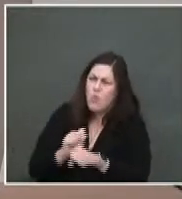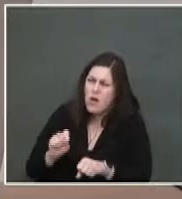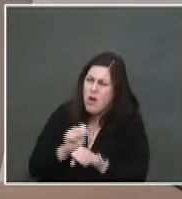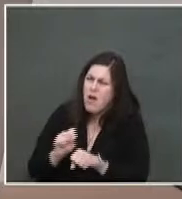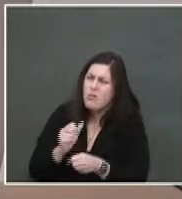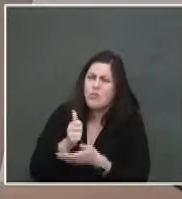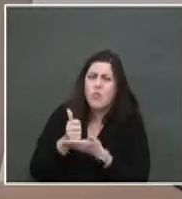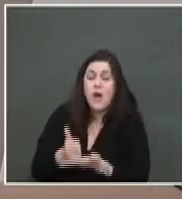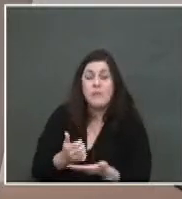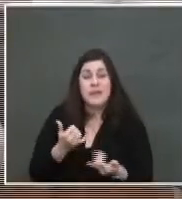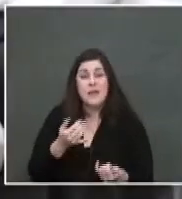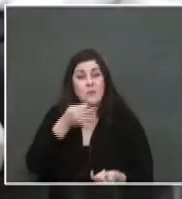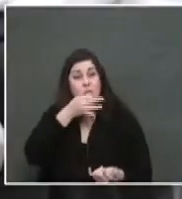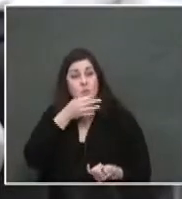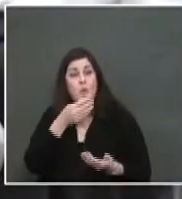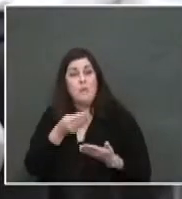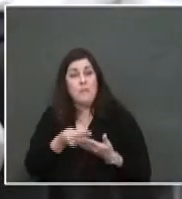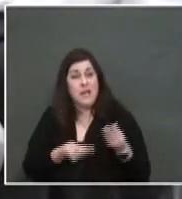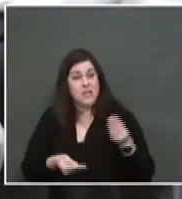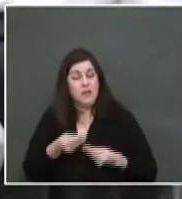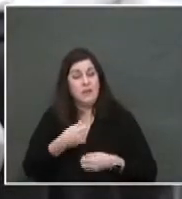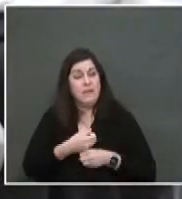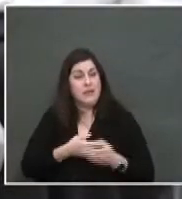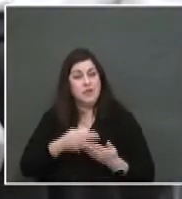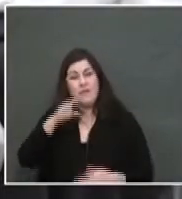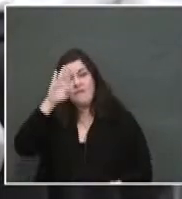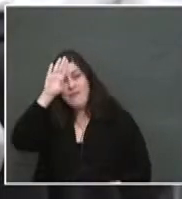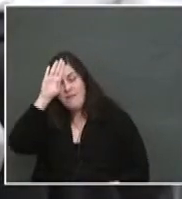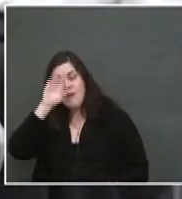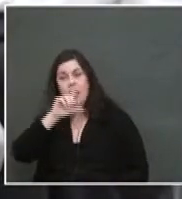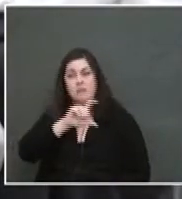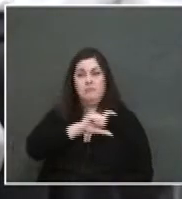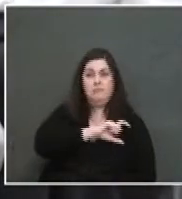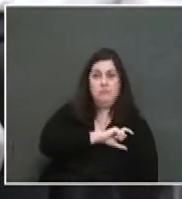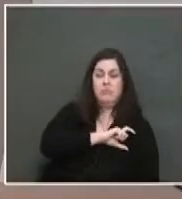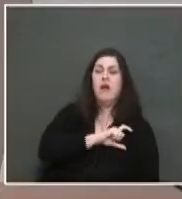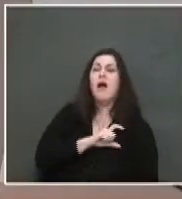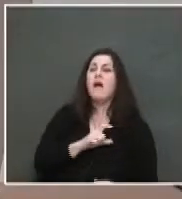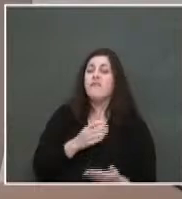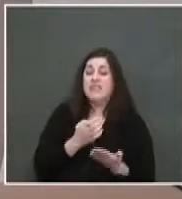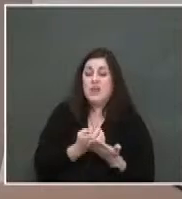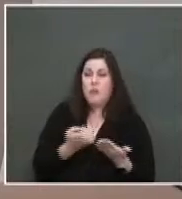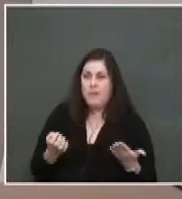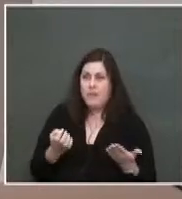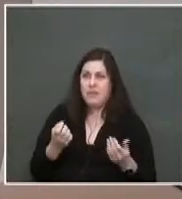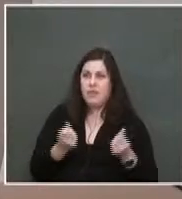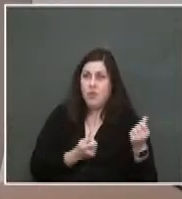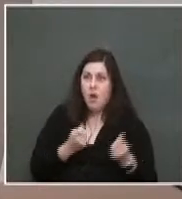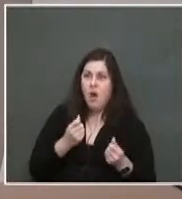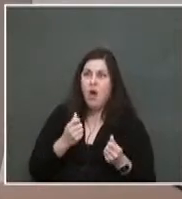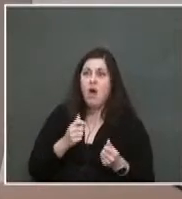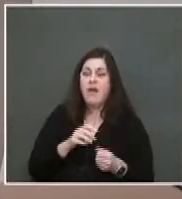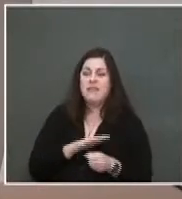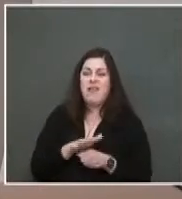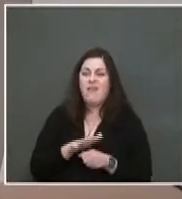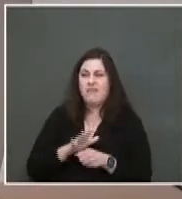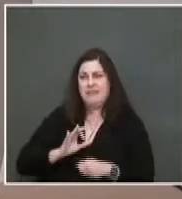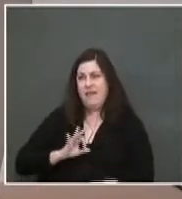as we move into budget season, that we're making sure that our firefighters and our law enforcement officers have the equipment and the backup that they